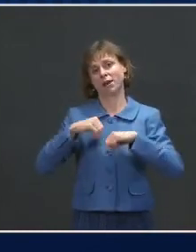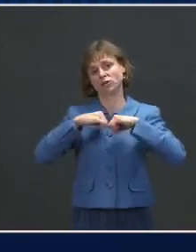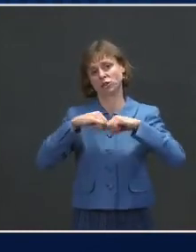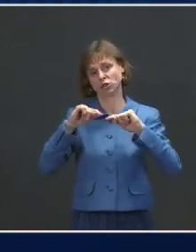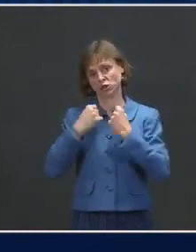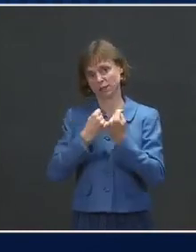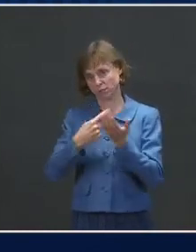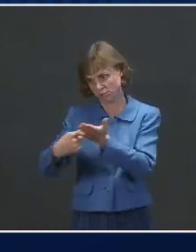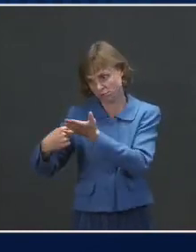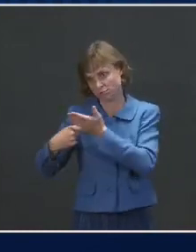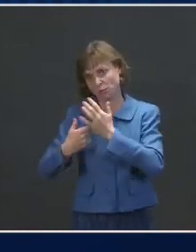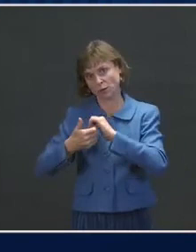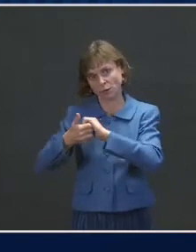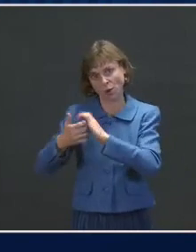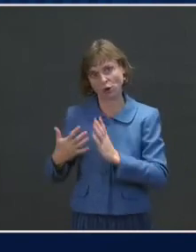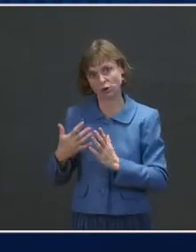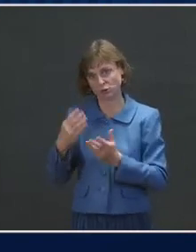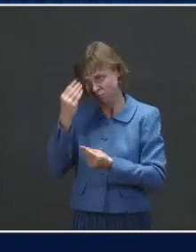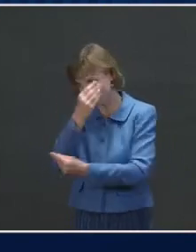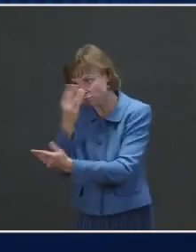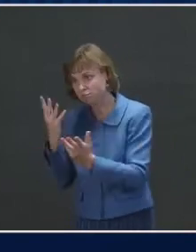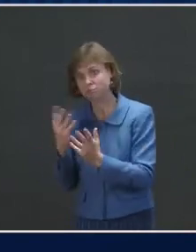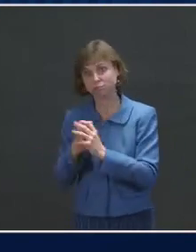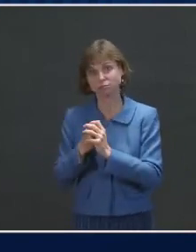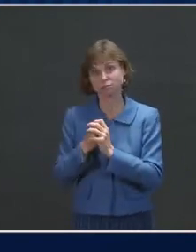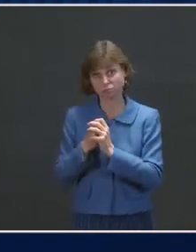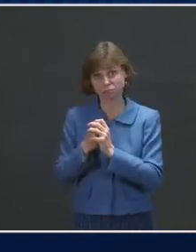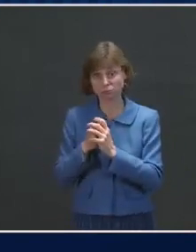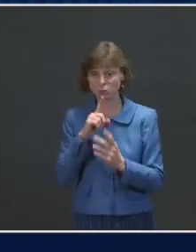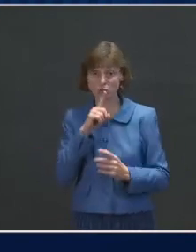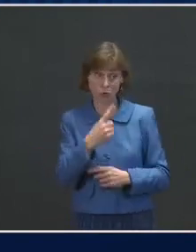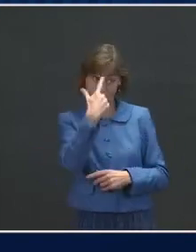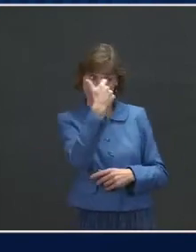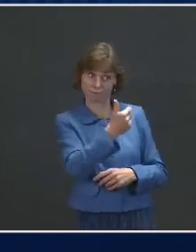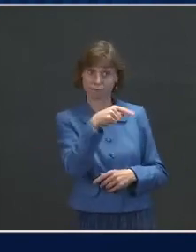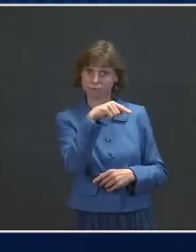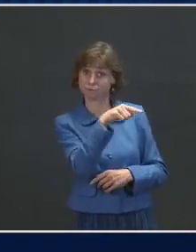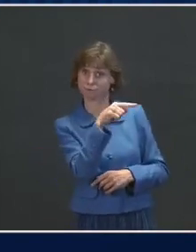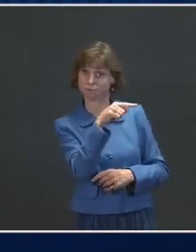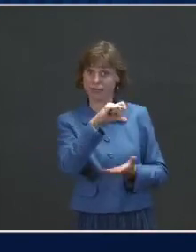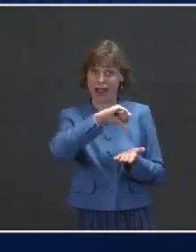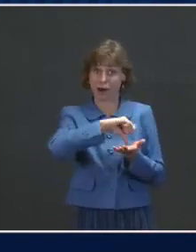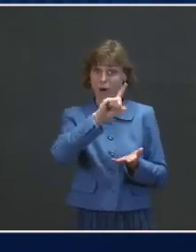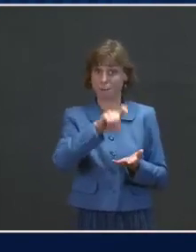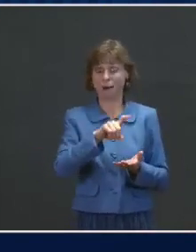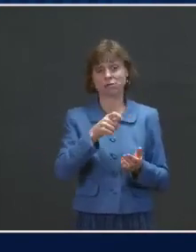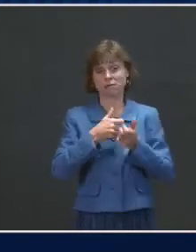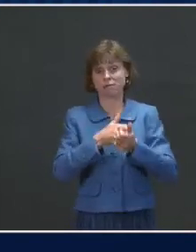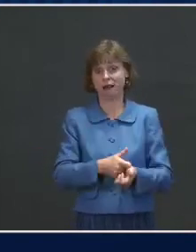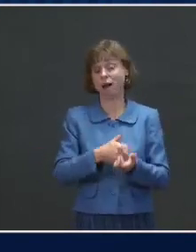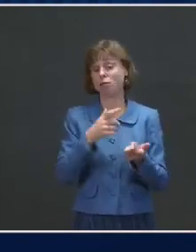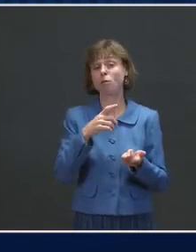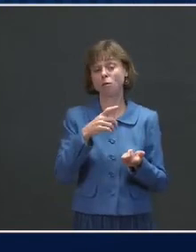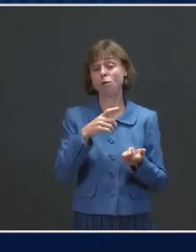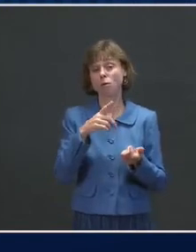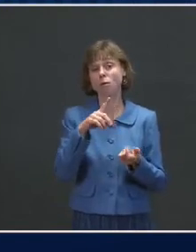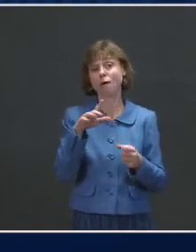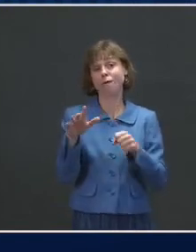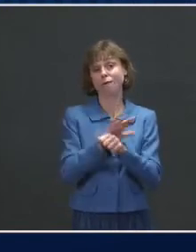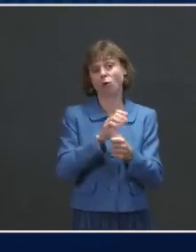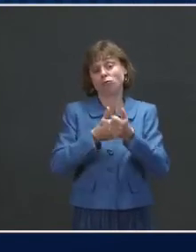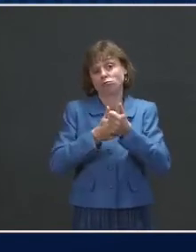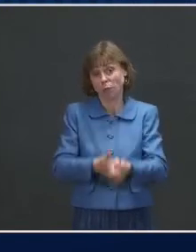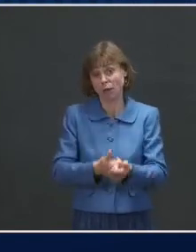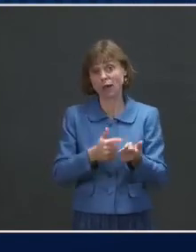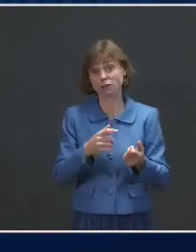partners about, or I should say conveying to our partners, is that it's really up to Iran to come back into full compliance and with its obligations